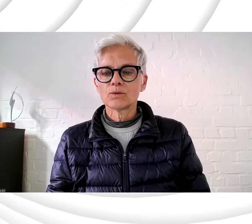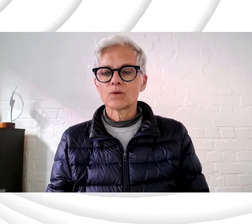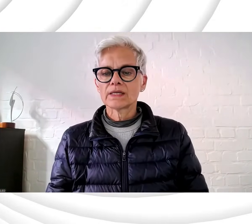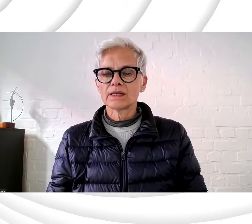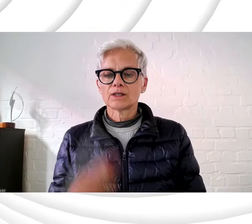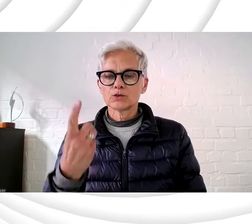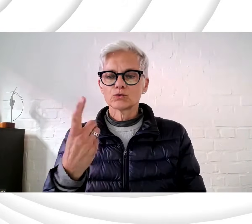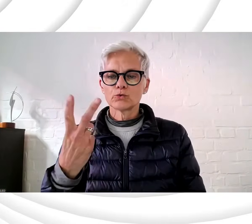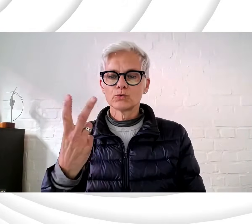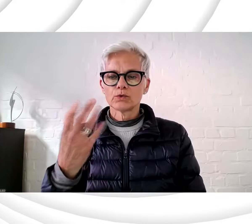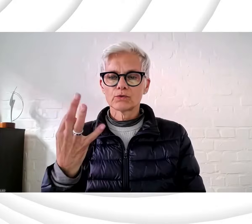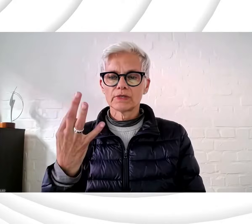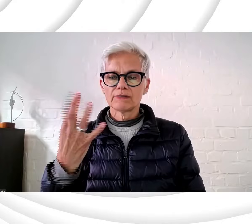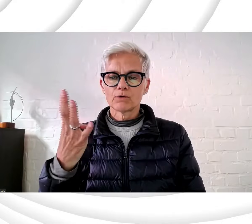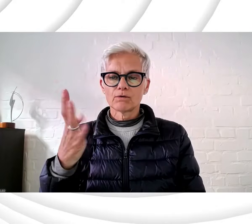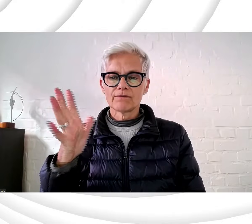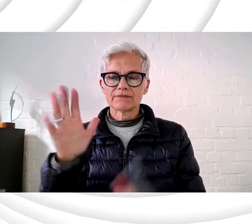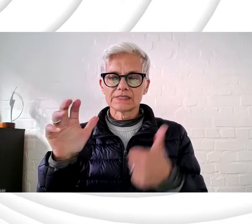Nope.